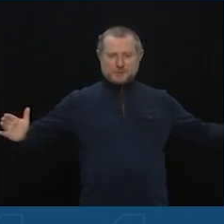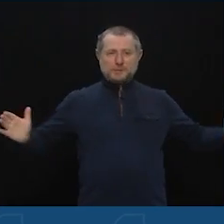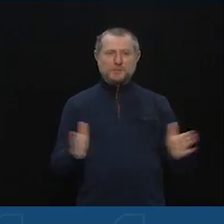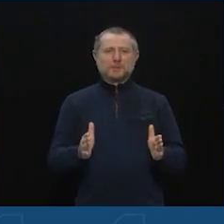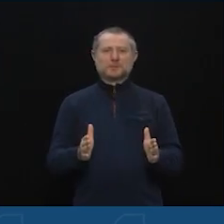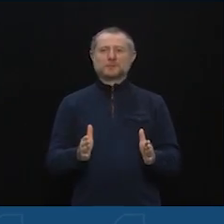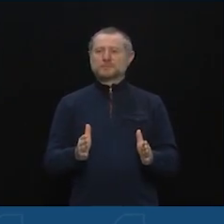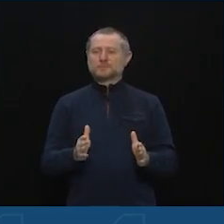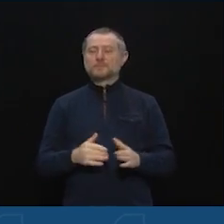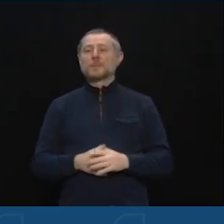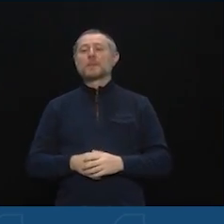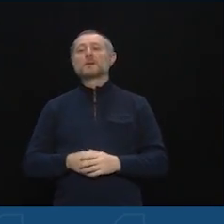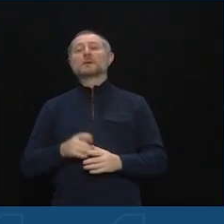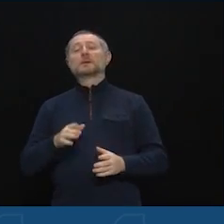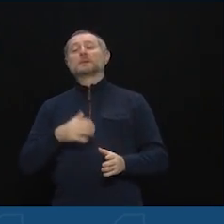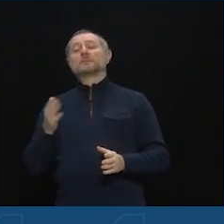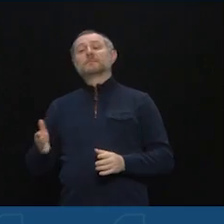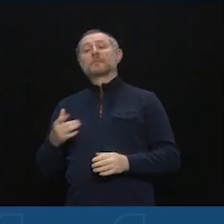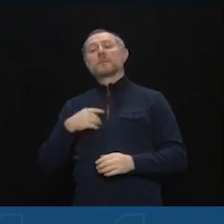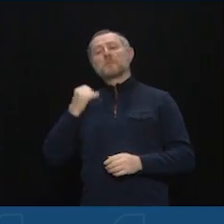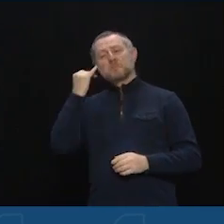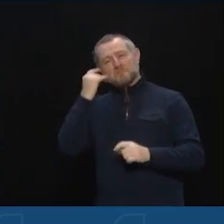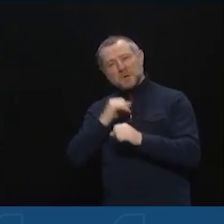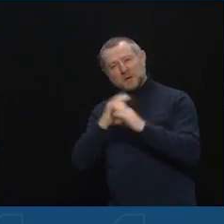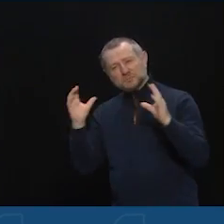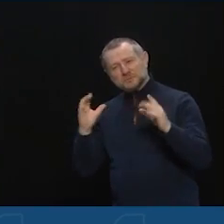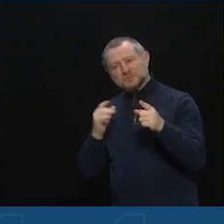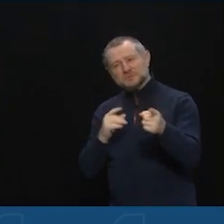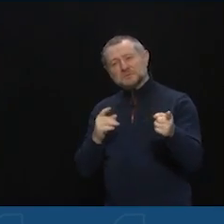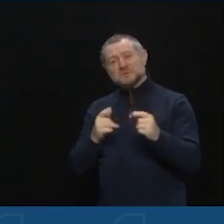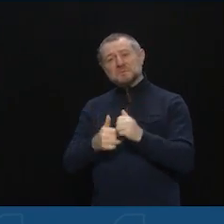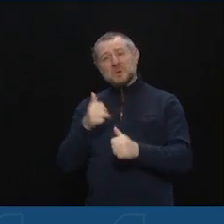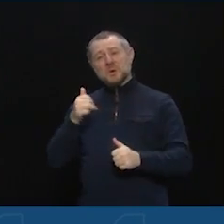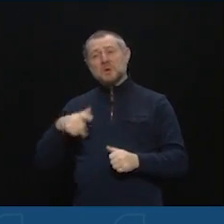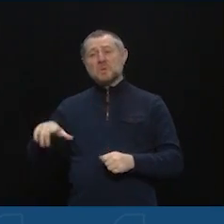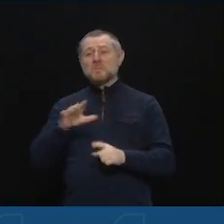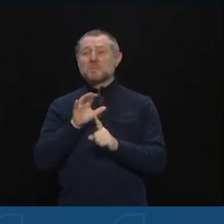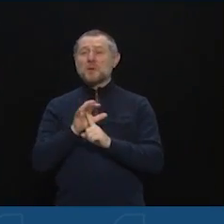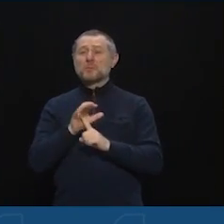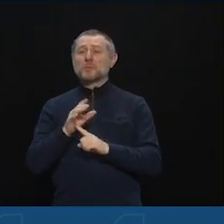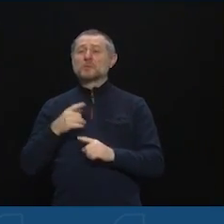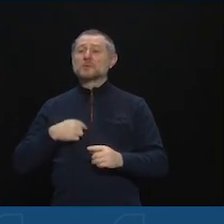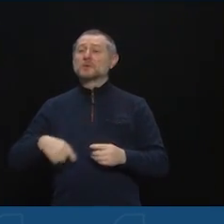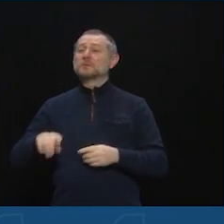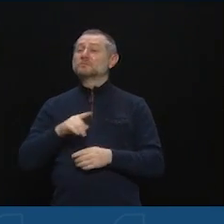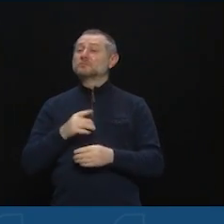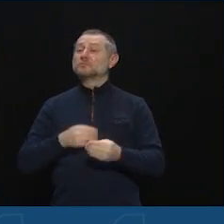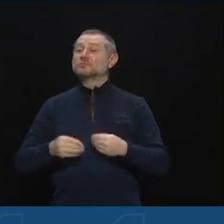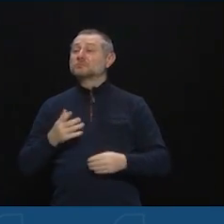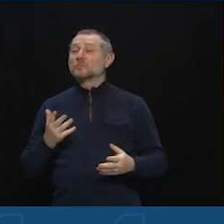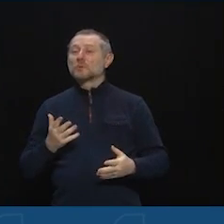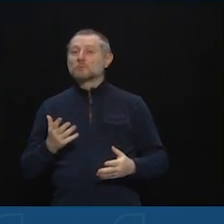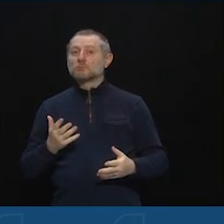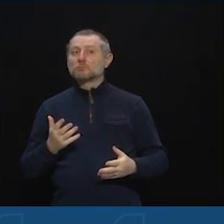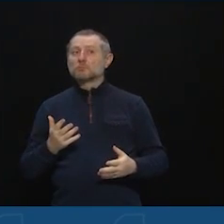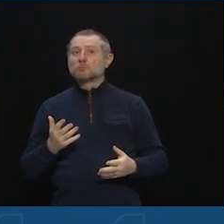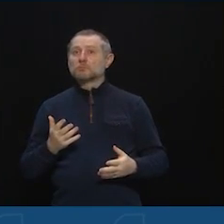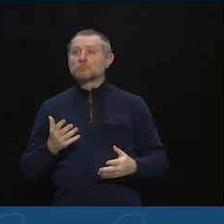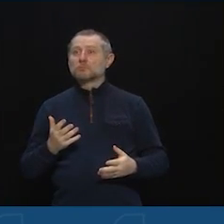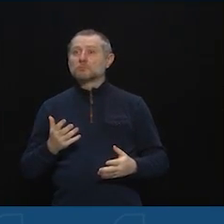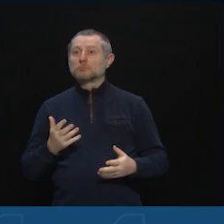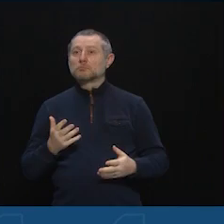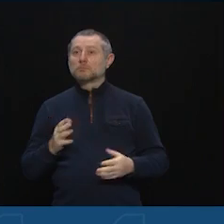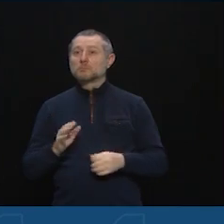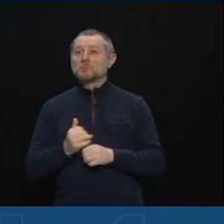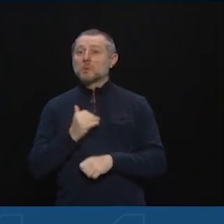who would have thought that this would be the most popular item in my entire budget? I've got 10 billion for healthcare